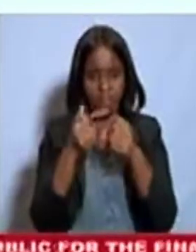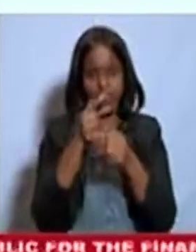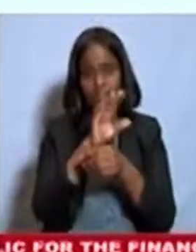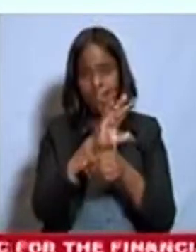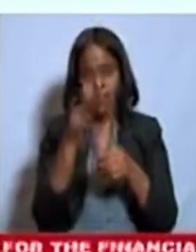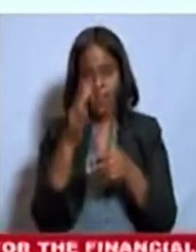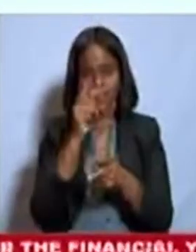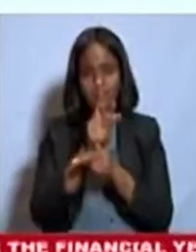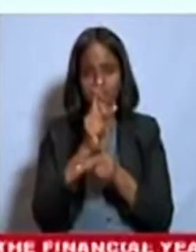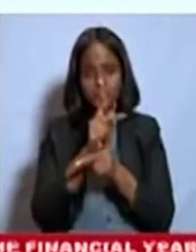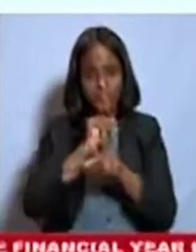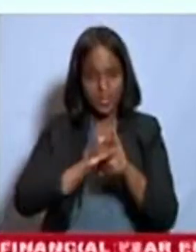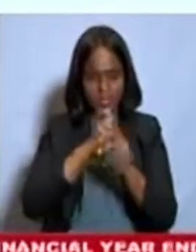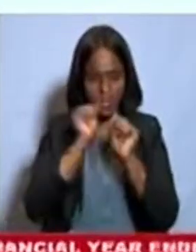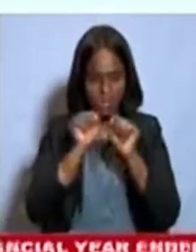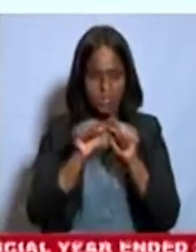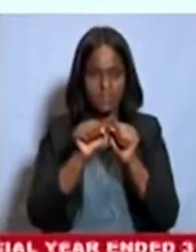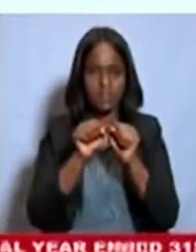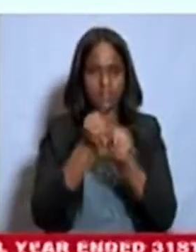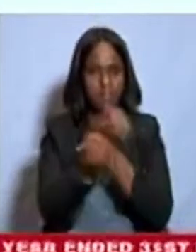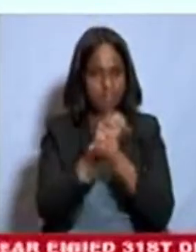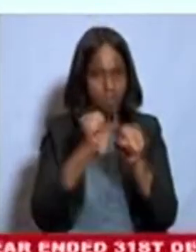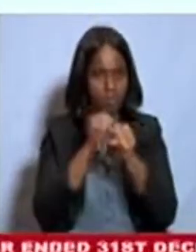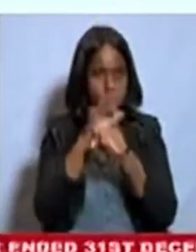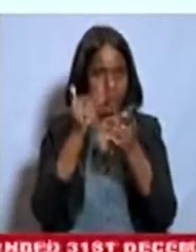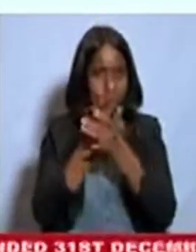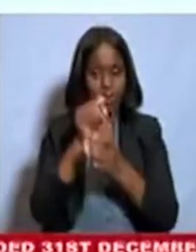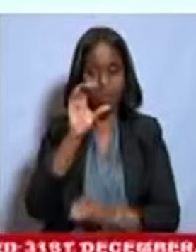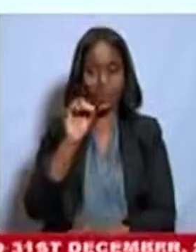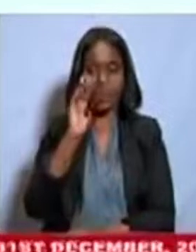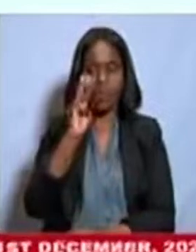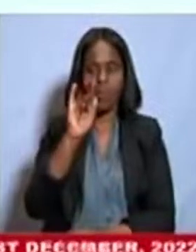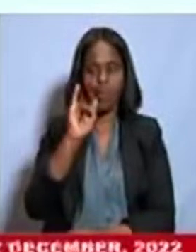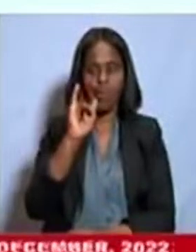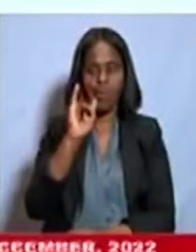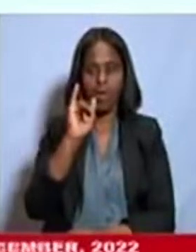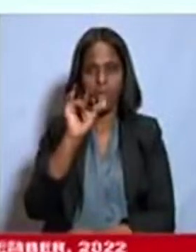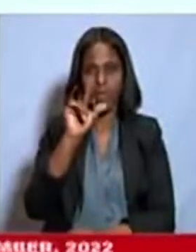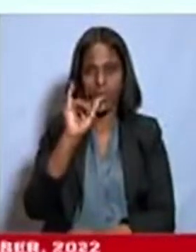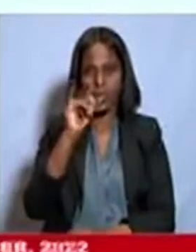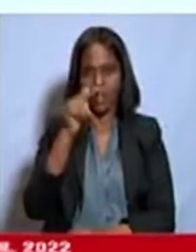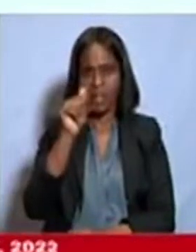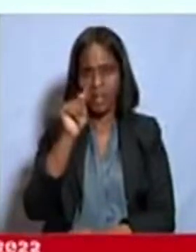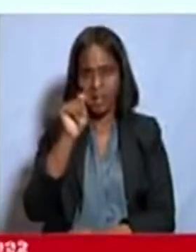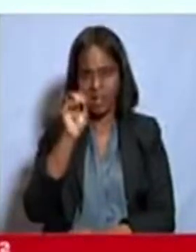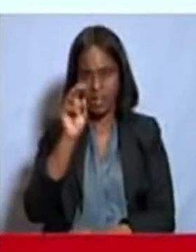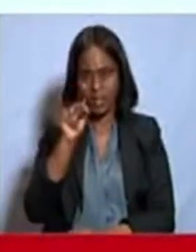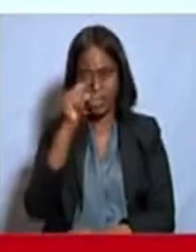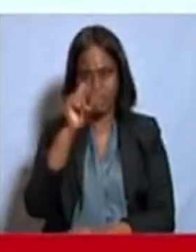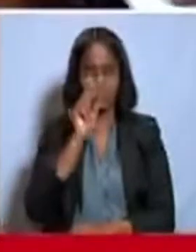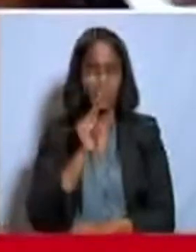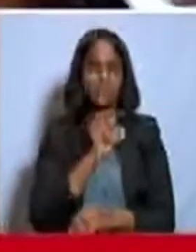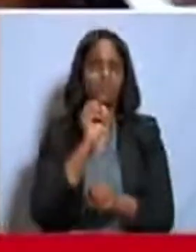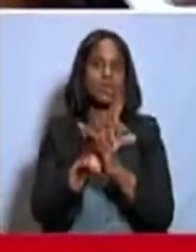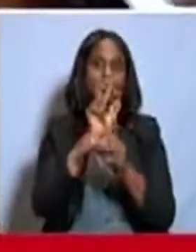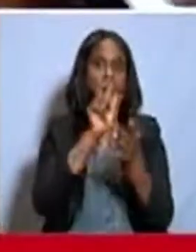returned so that we could meet the obligations because we had already signed contracts with suppliers.